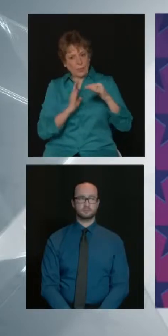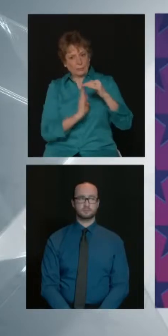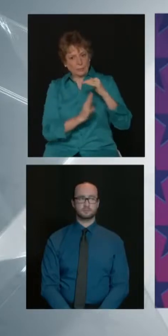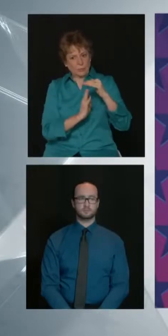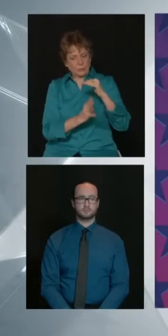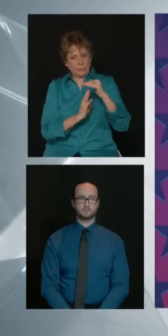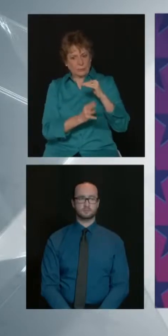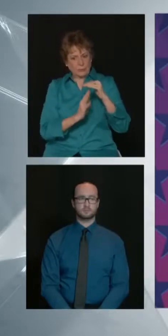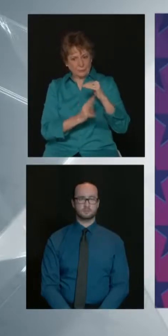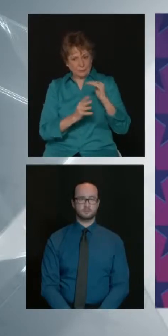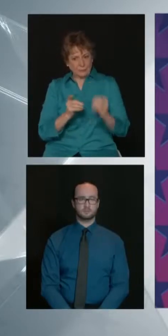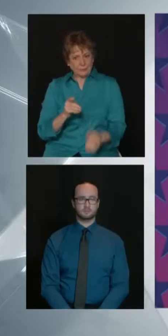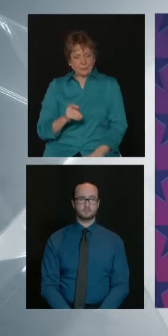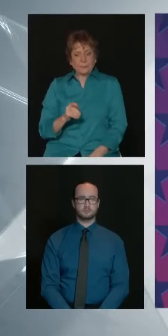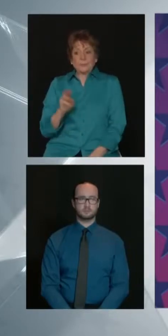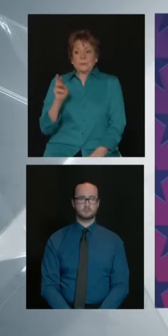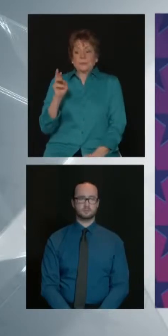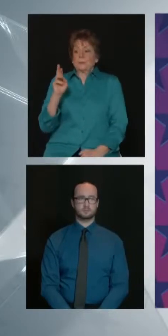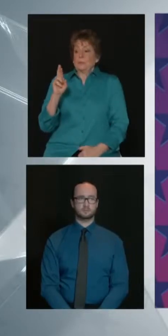with you.